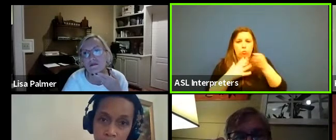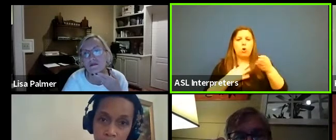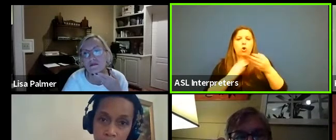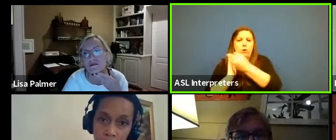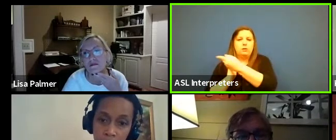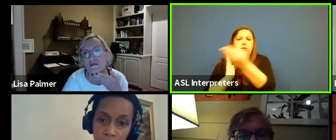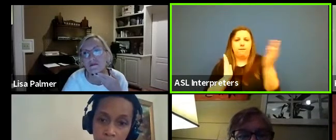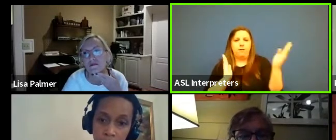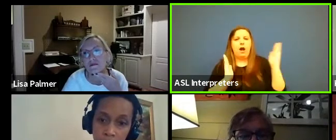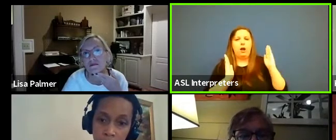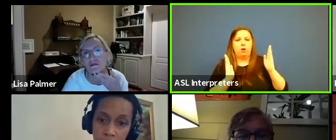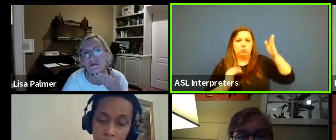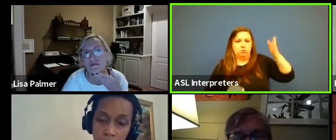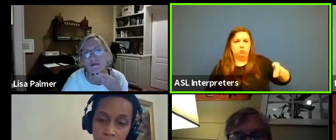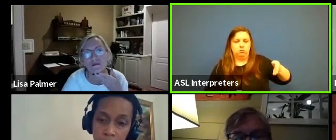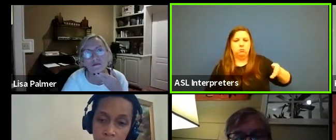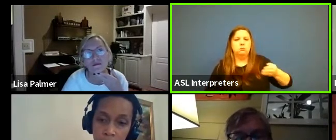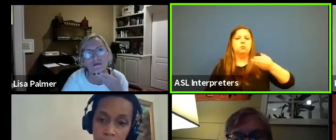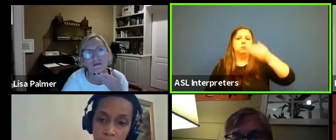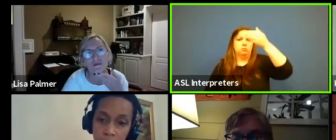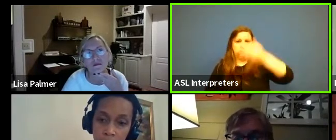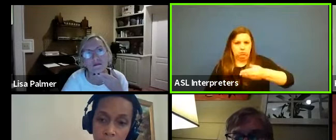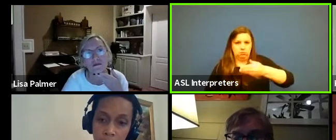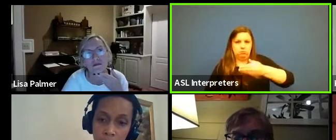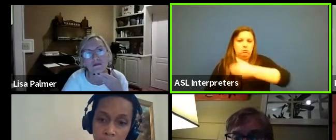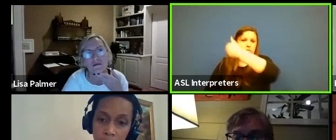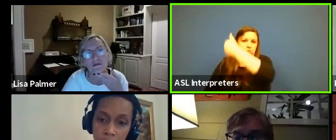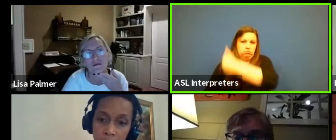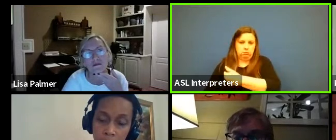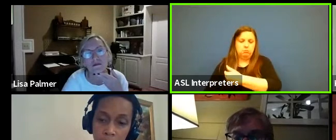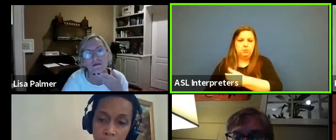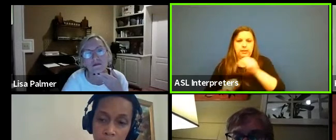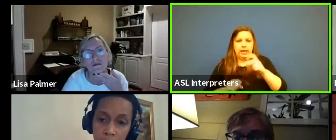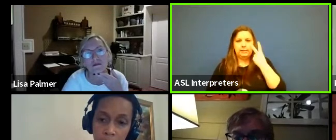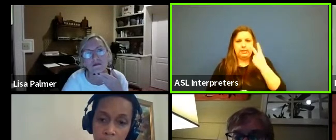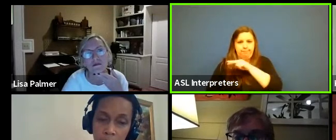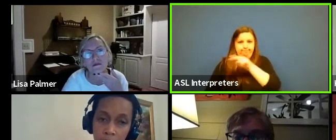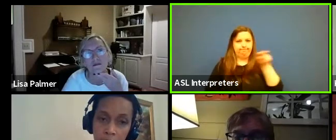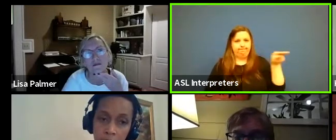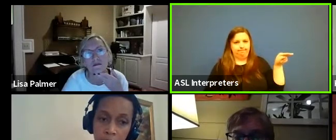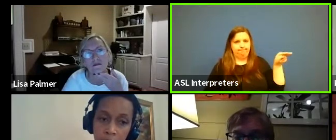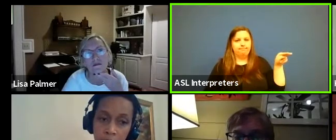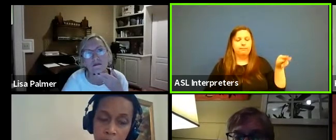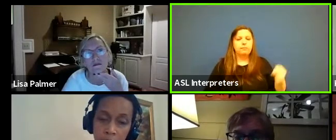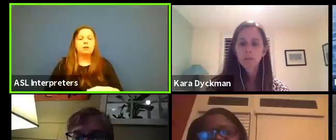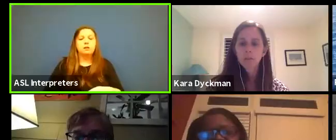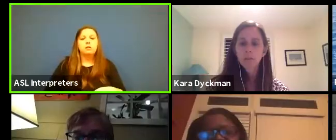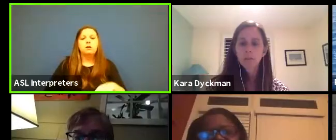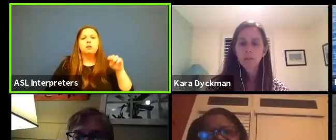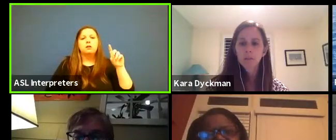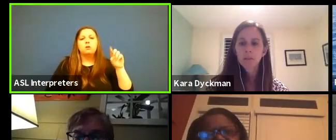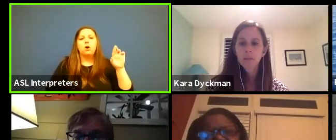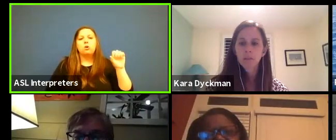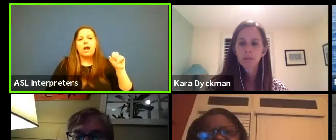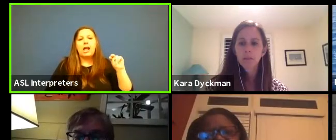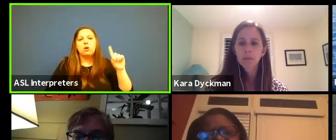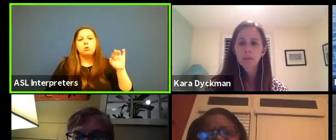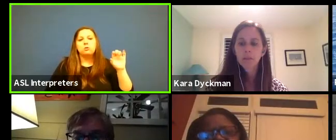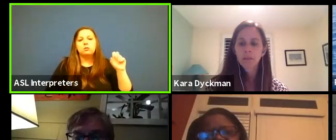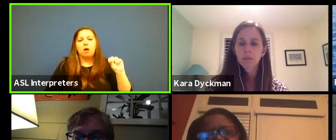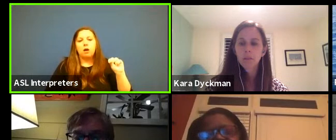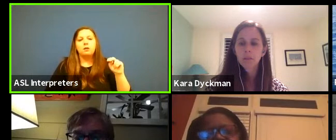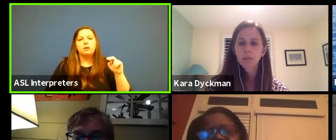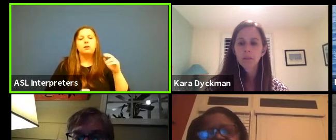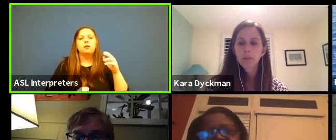And Dr. Anderson is asking about what measures are there for special ed. And I know there's several